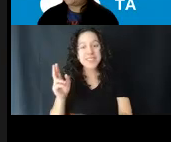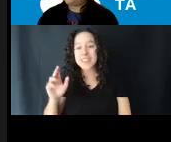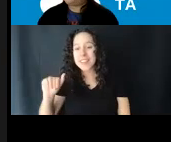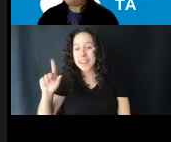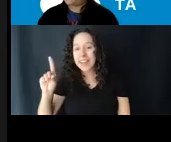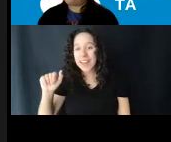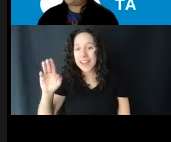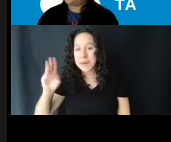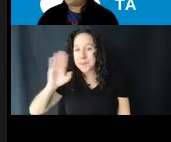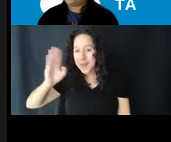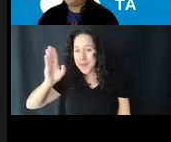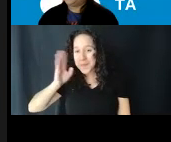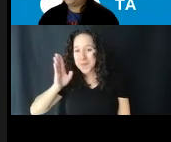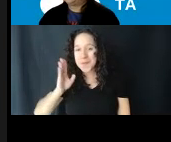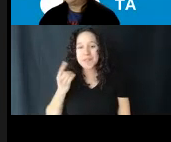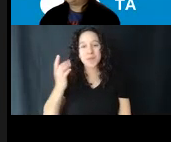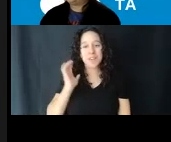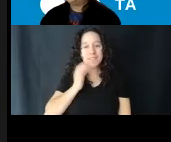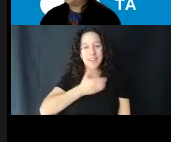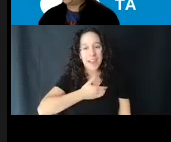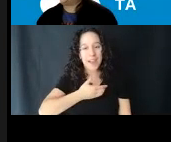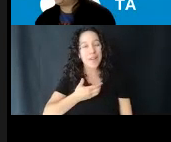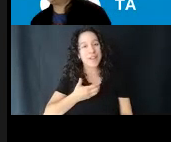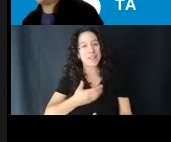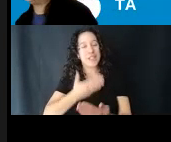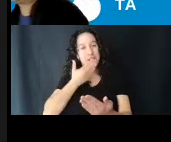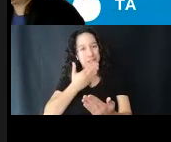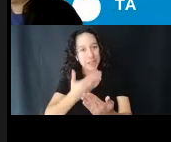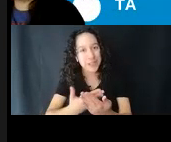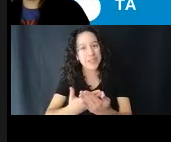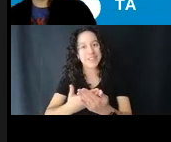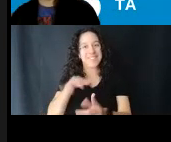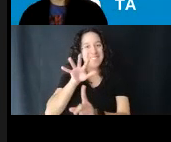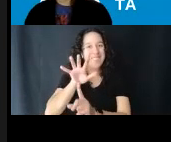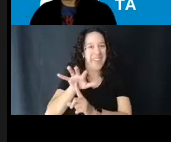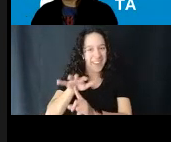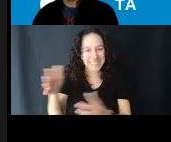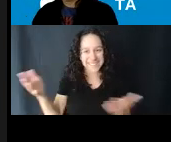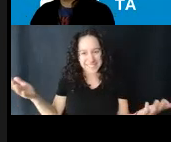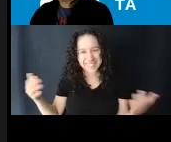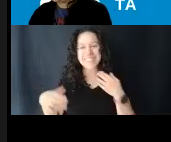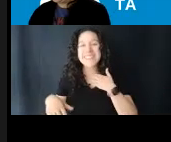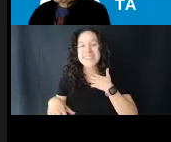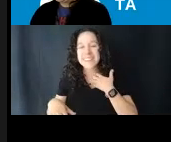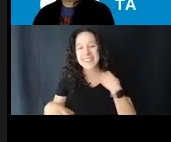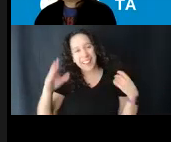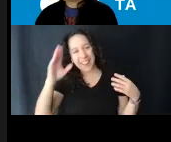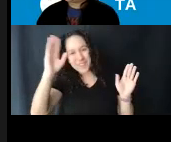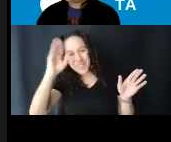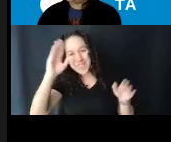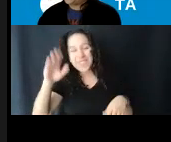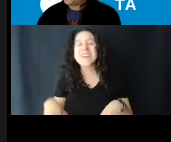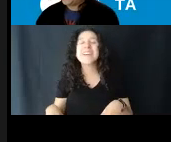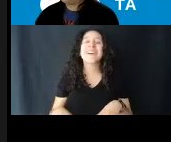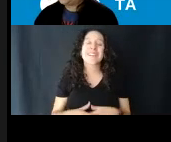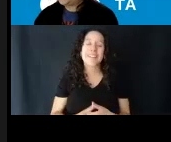Hi, Adam. Adam is one of our loyal fans. I want to learn as much as I can. I appreciate